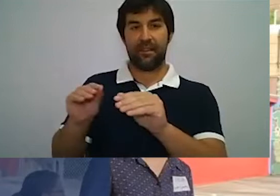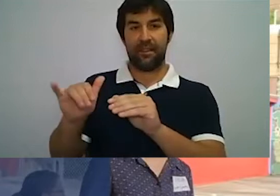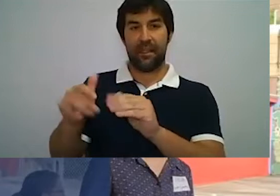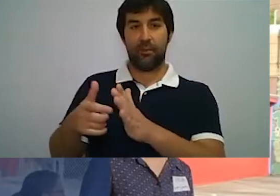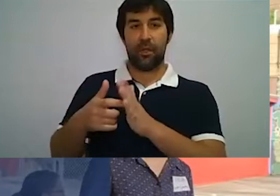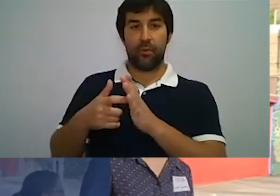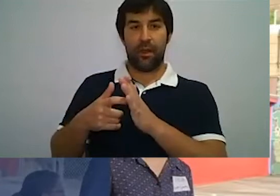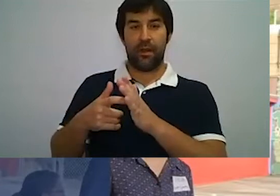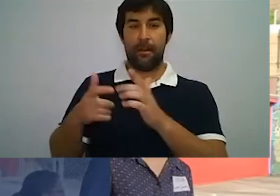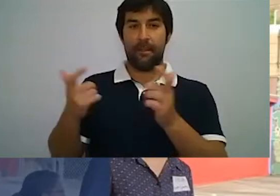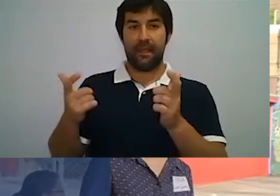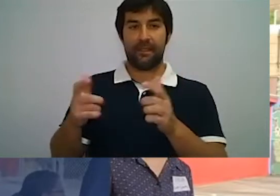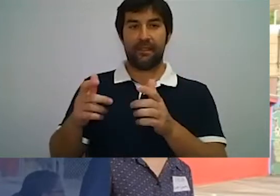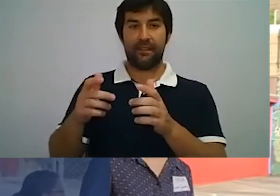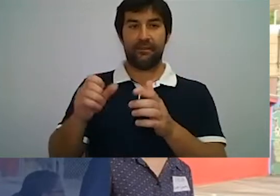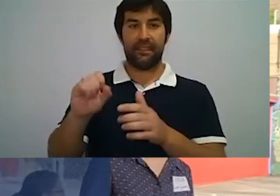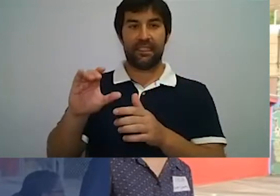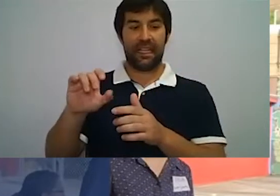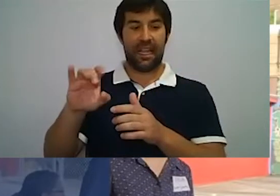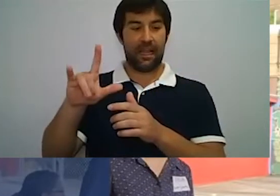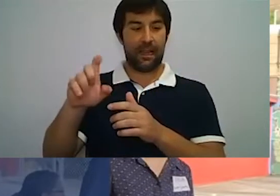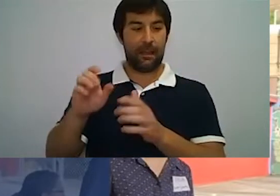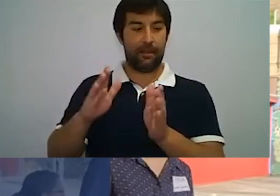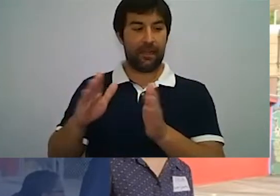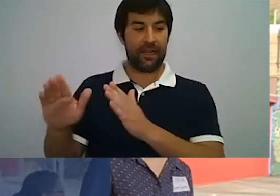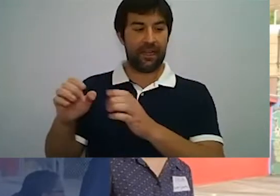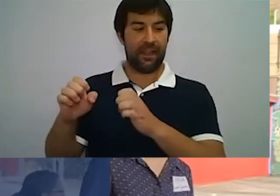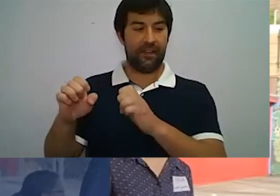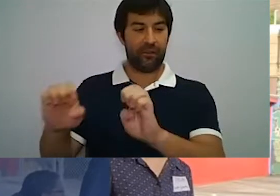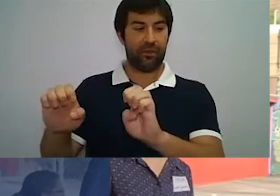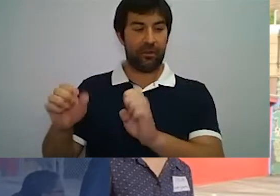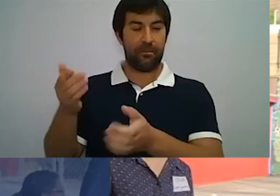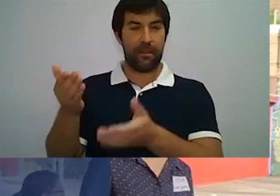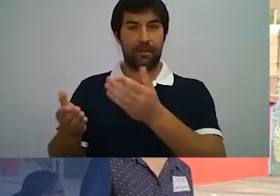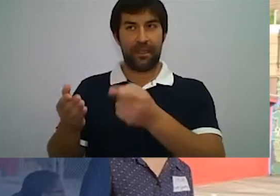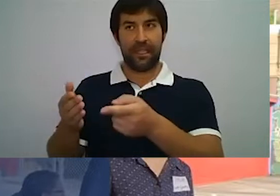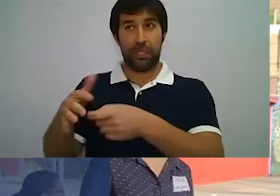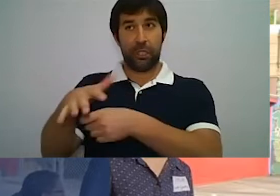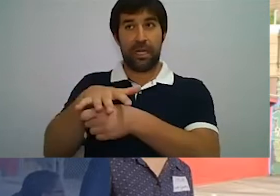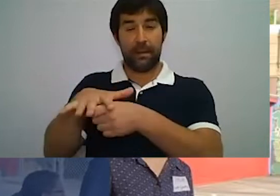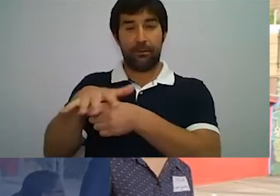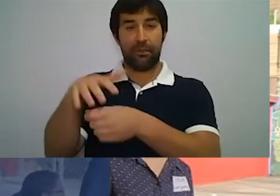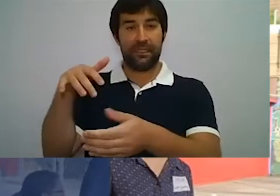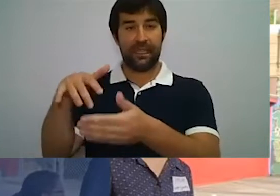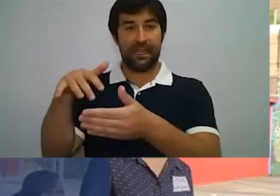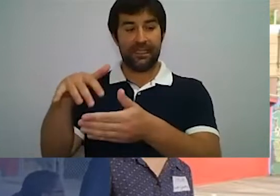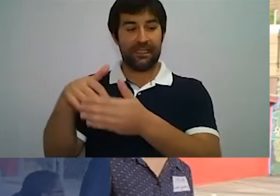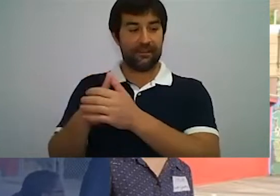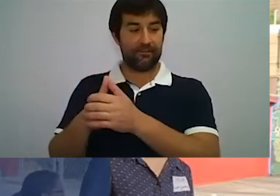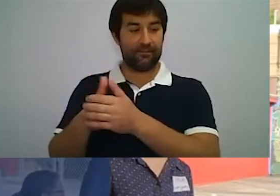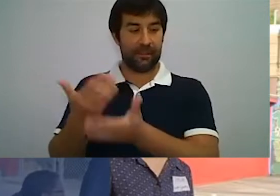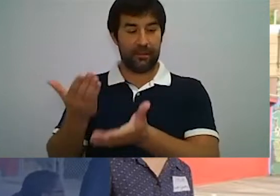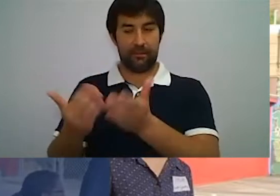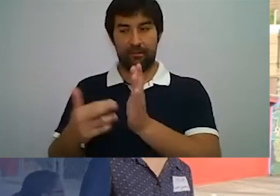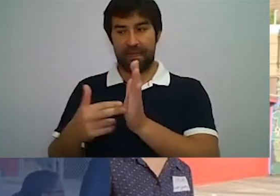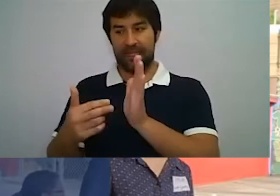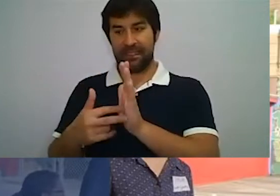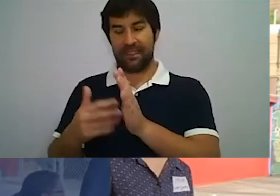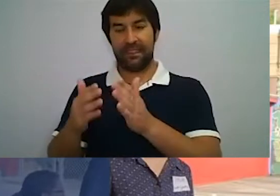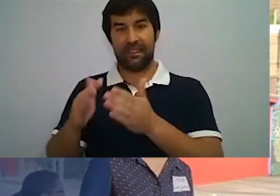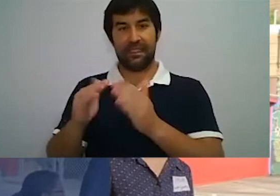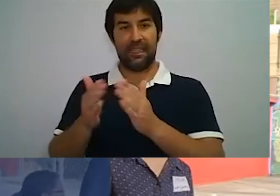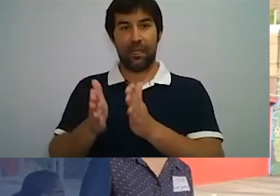Mobility and Infrastructure projects. And then we're going to wrap up with some further opportunities for input. This is definitely not your last chance to have your